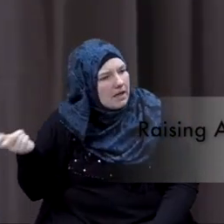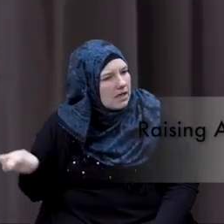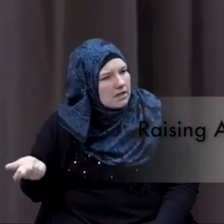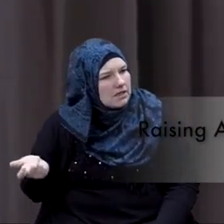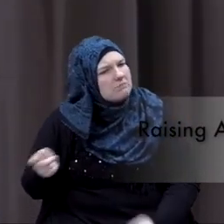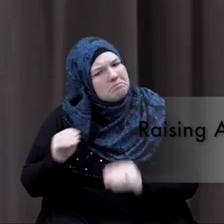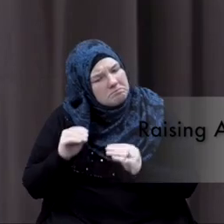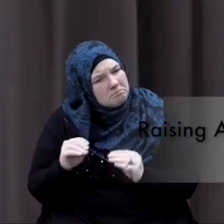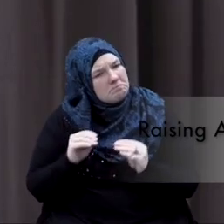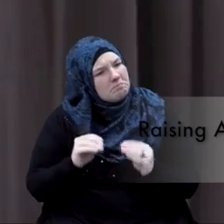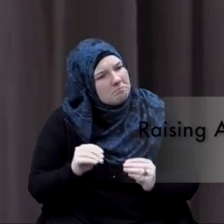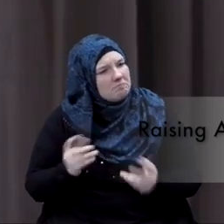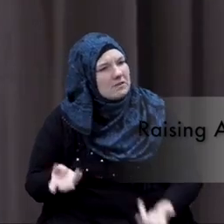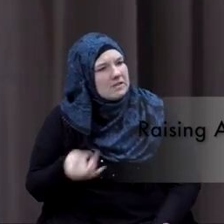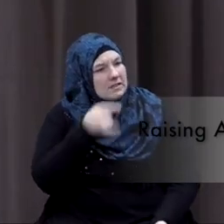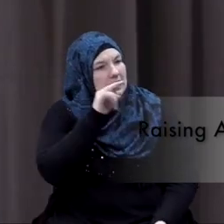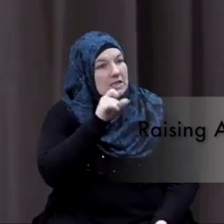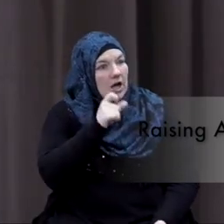small parts.